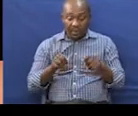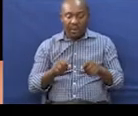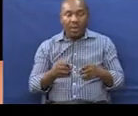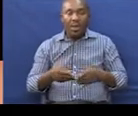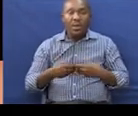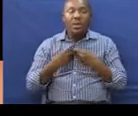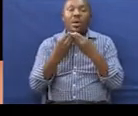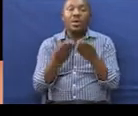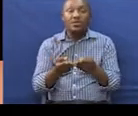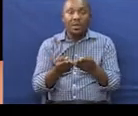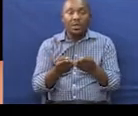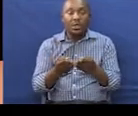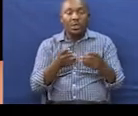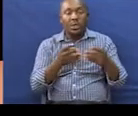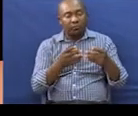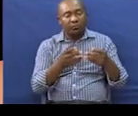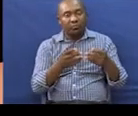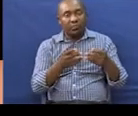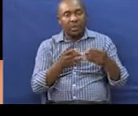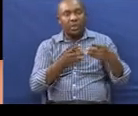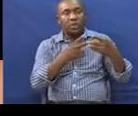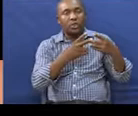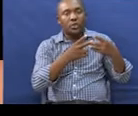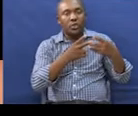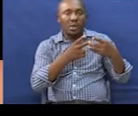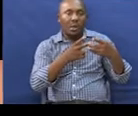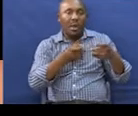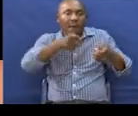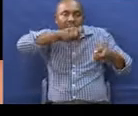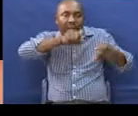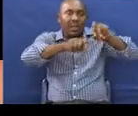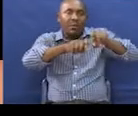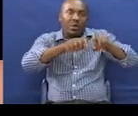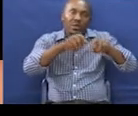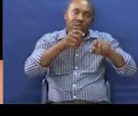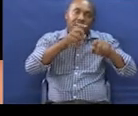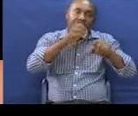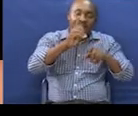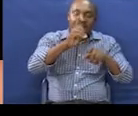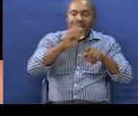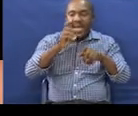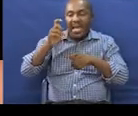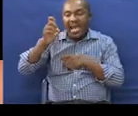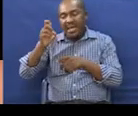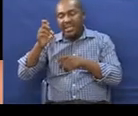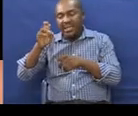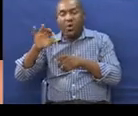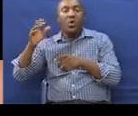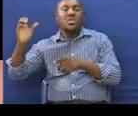The solution may be named maybe solution D, solution X, solution C.